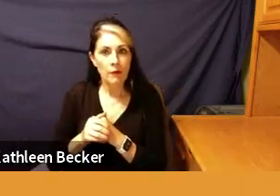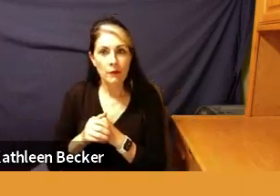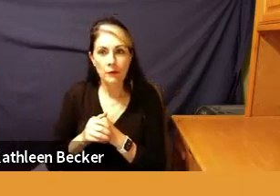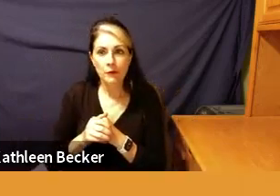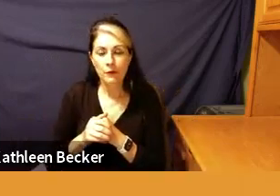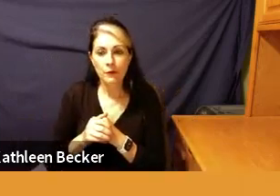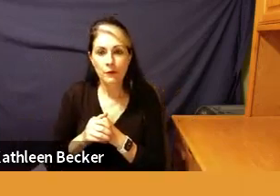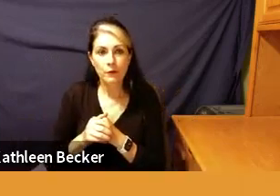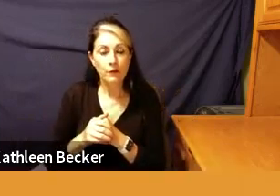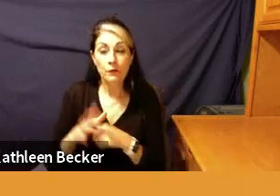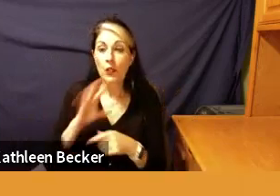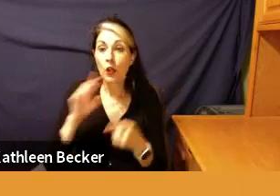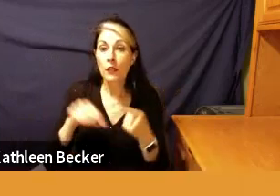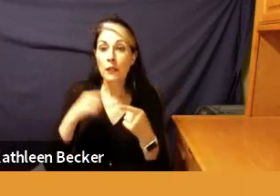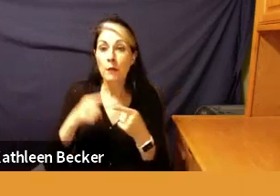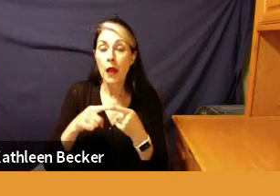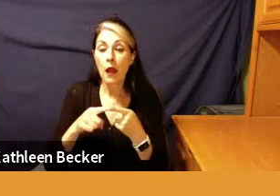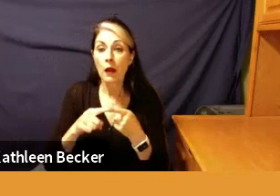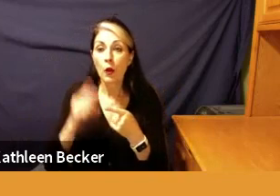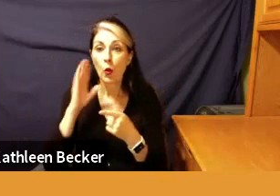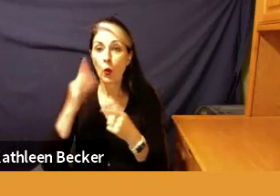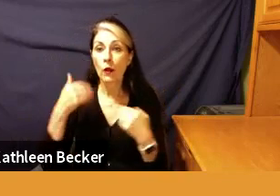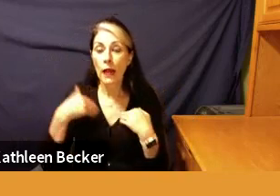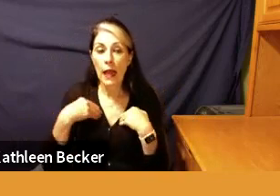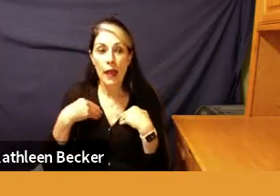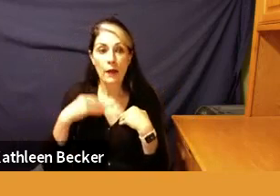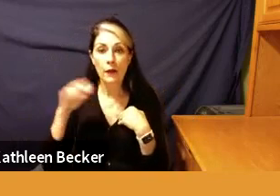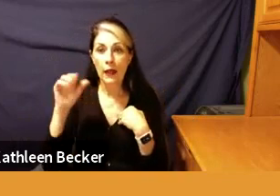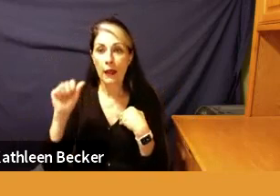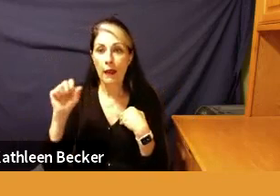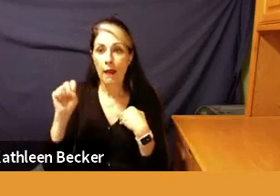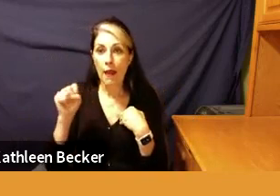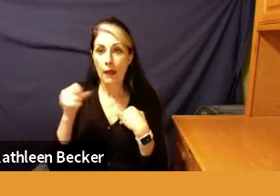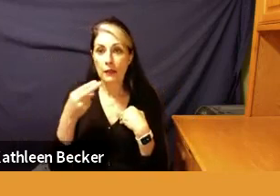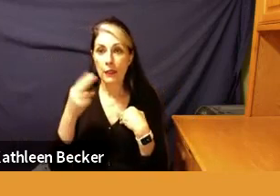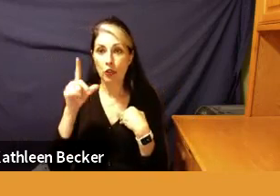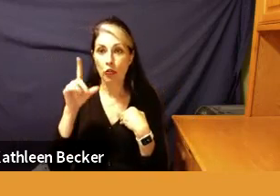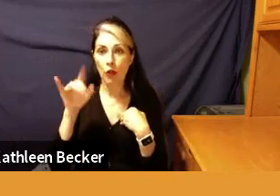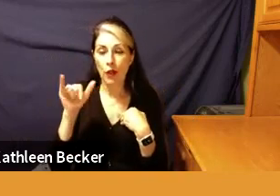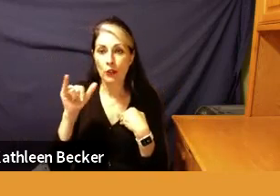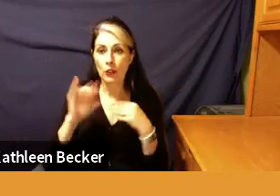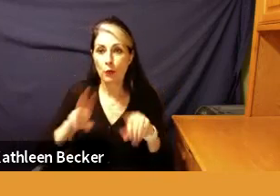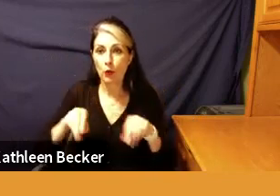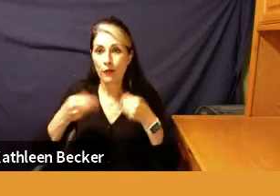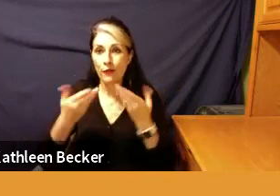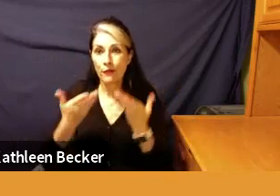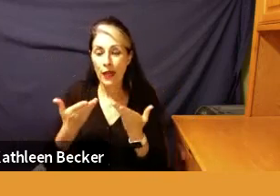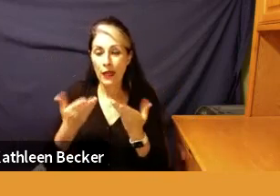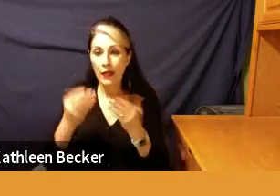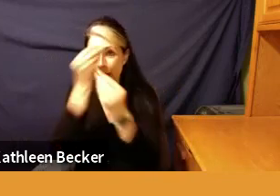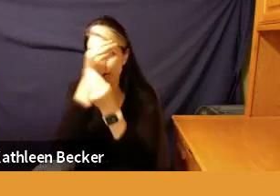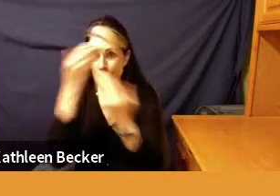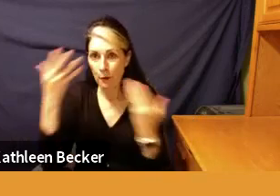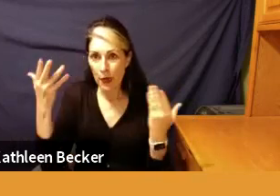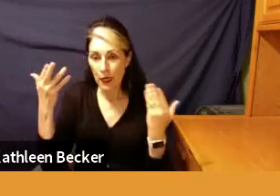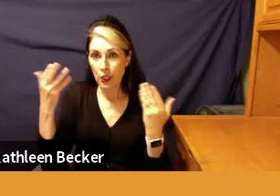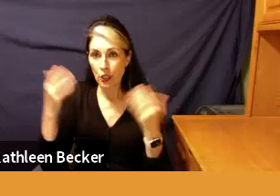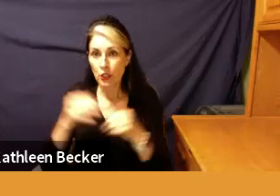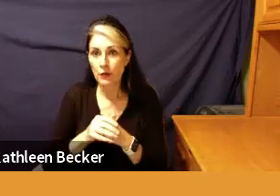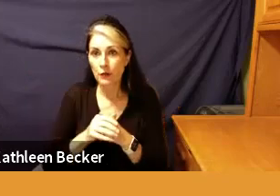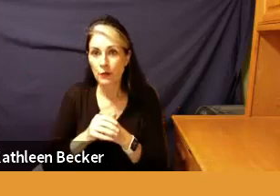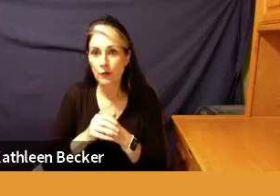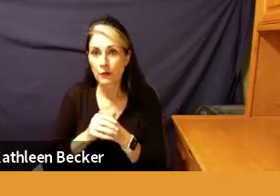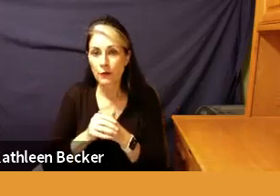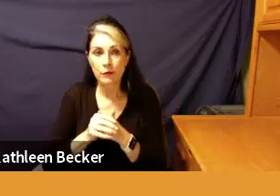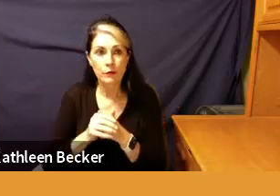So as I mentioned, we're going to have Ashley begin this evening. She'll be providing some information on